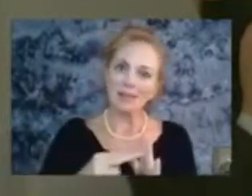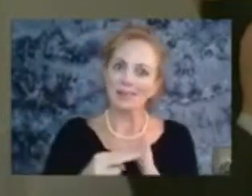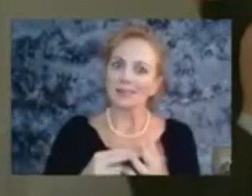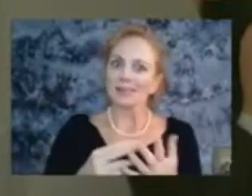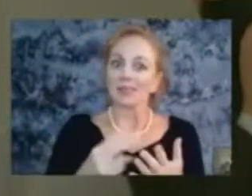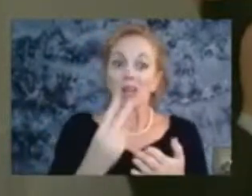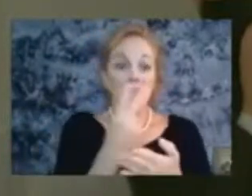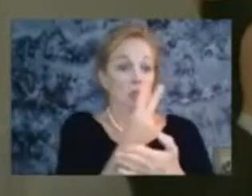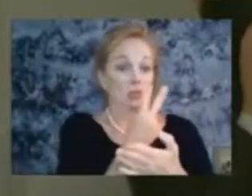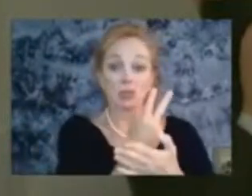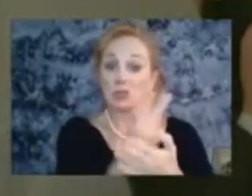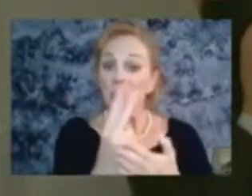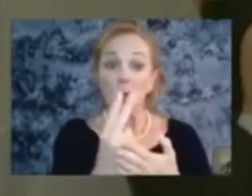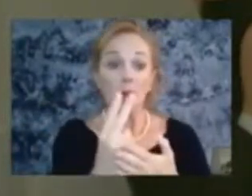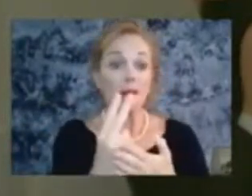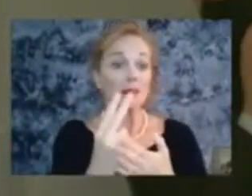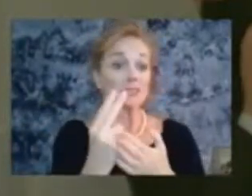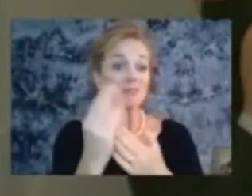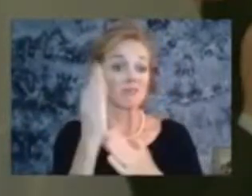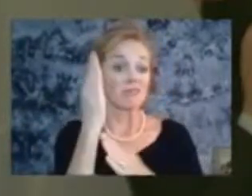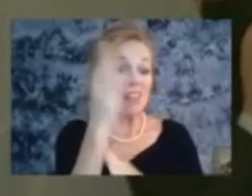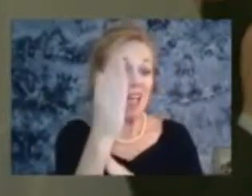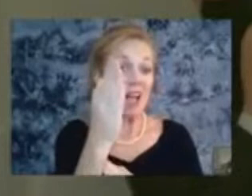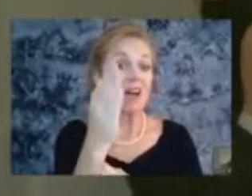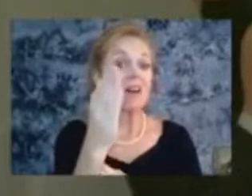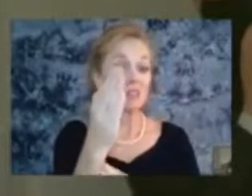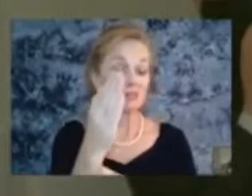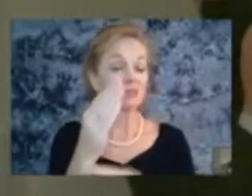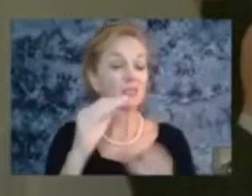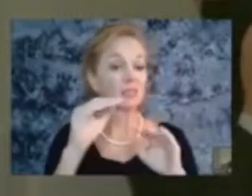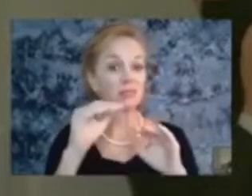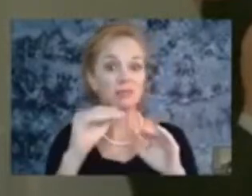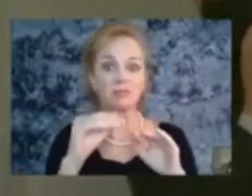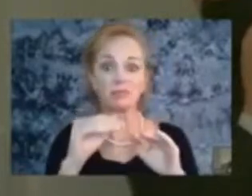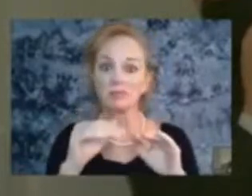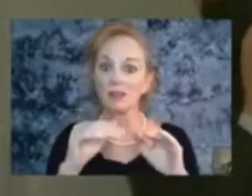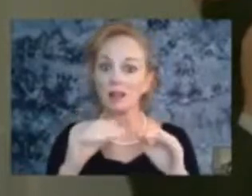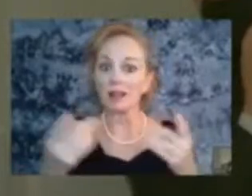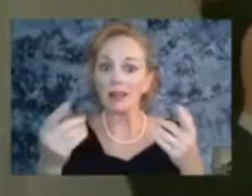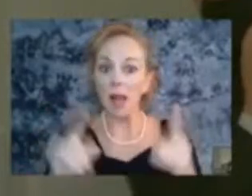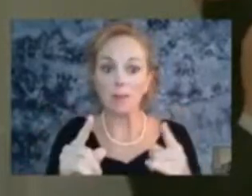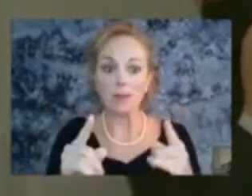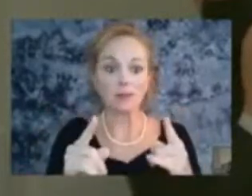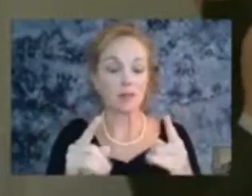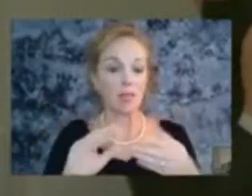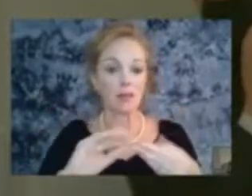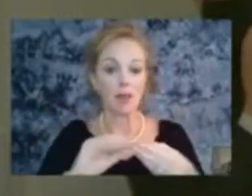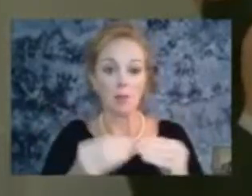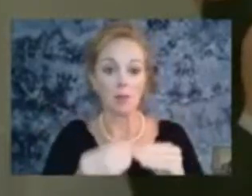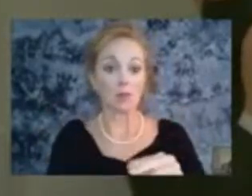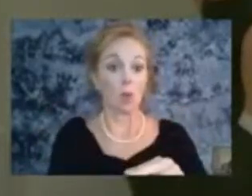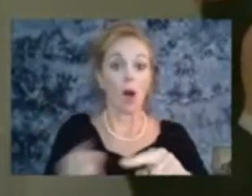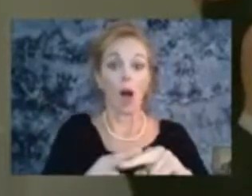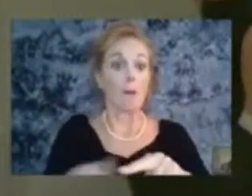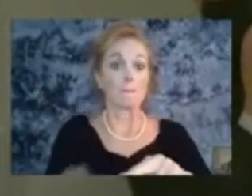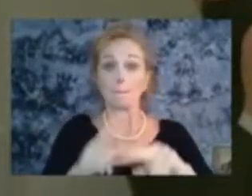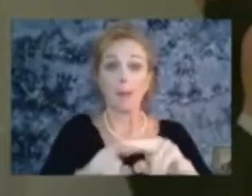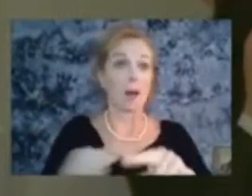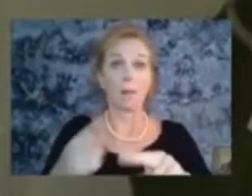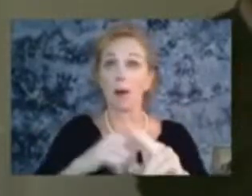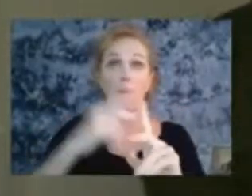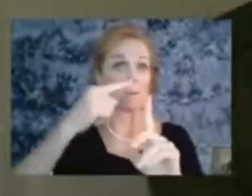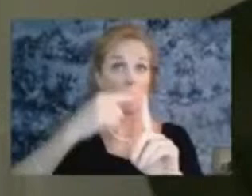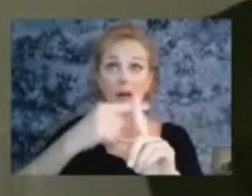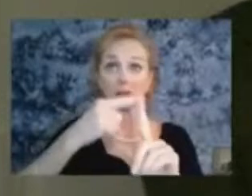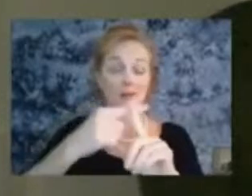huge uptick and change this all together, because the metrics informs staff, that informs us that these